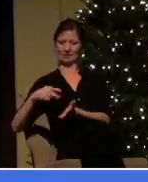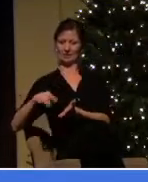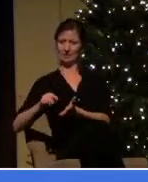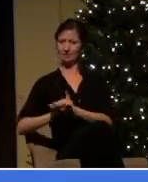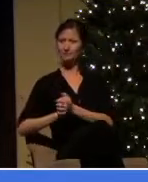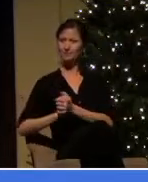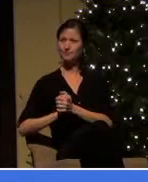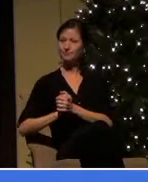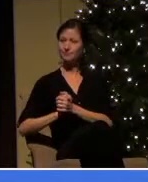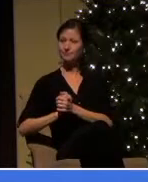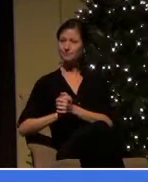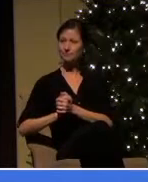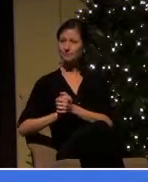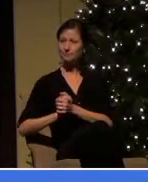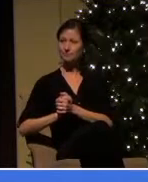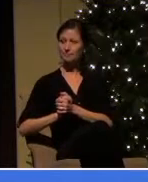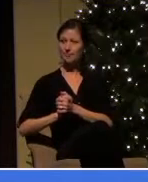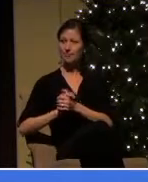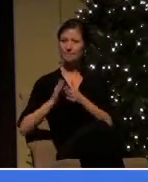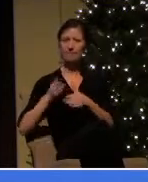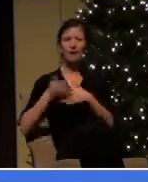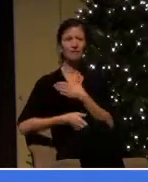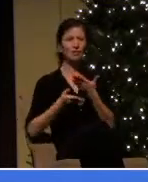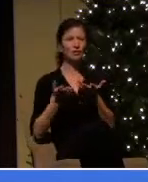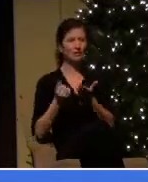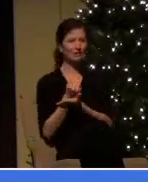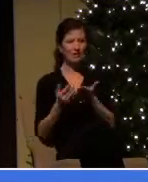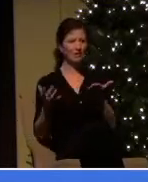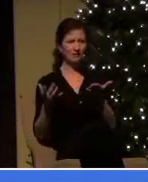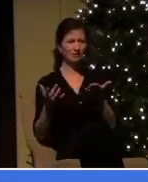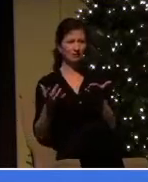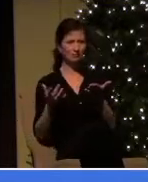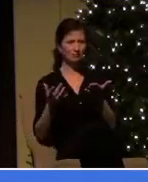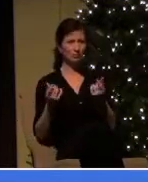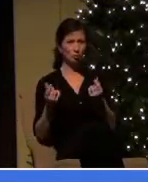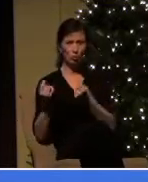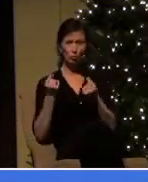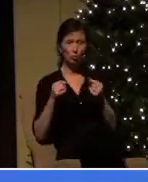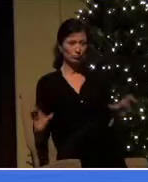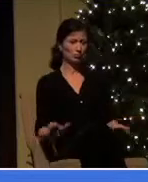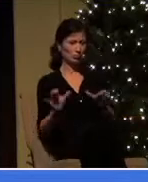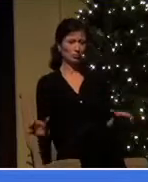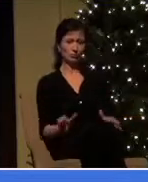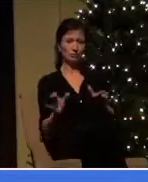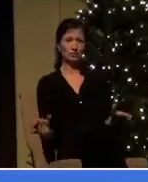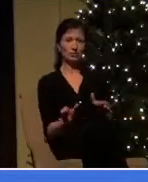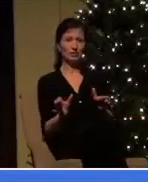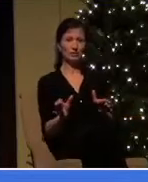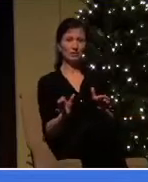And after everything has been said and done, your life and my life has significance and